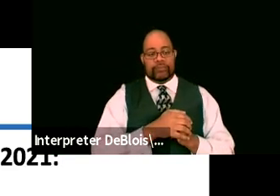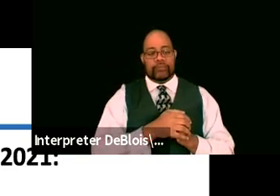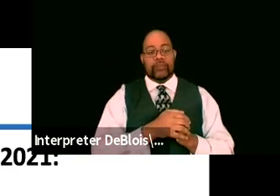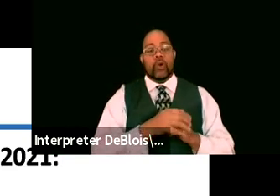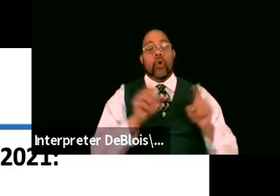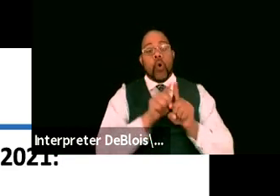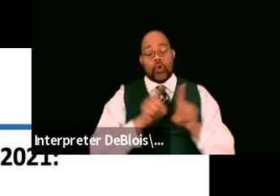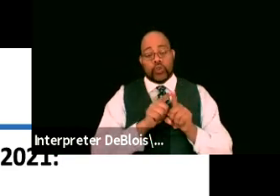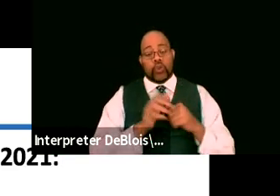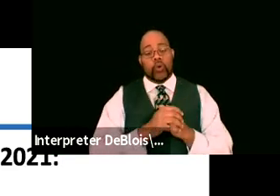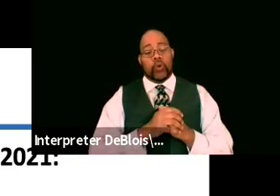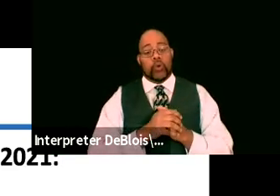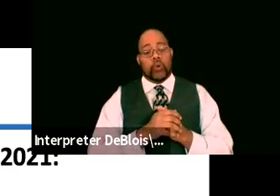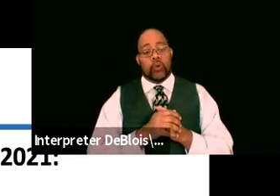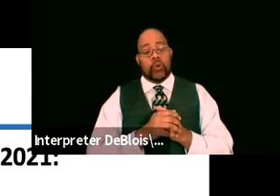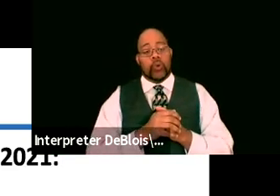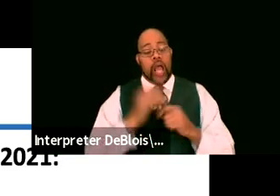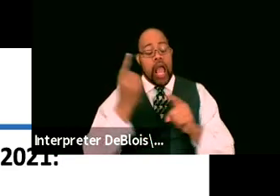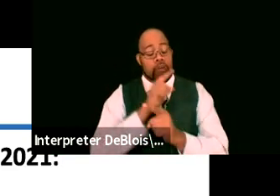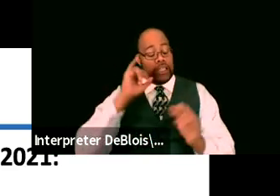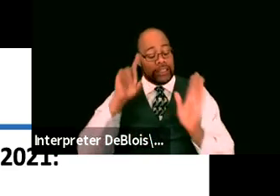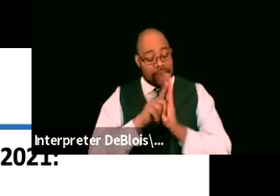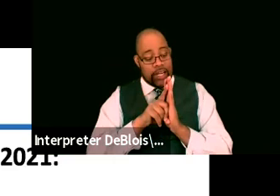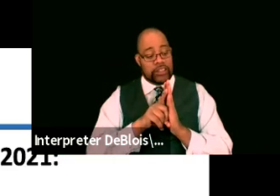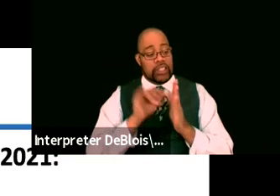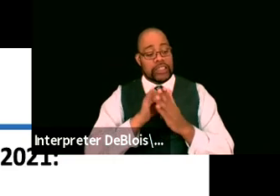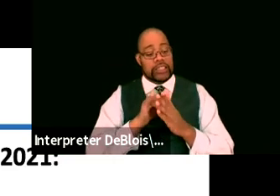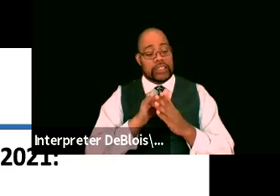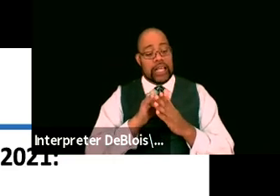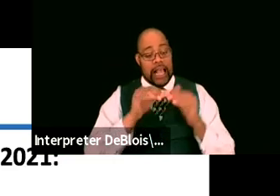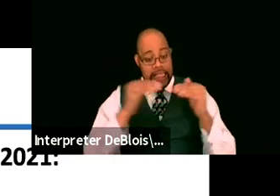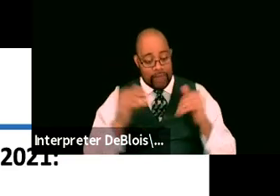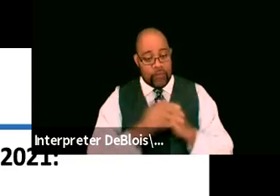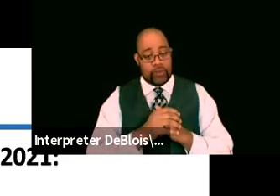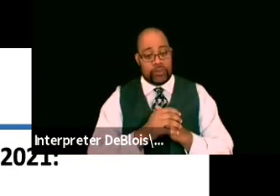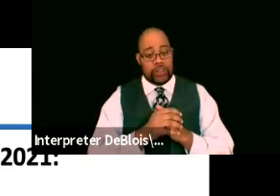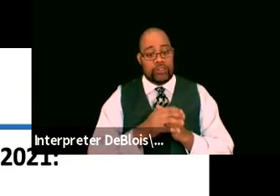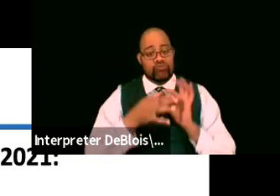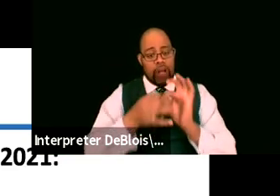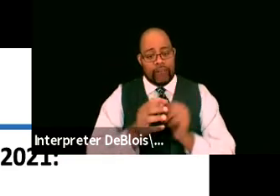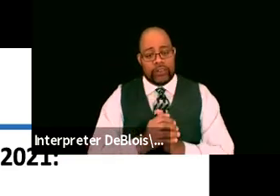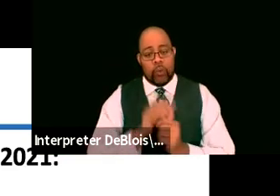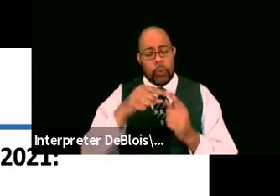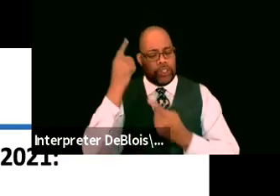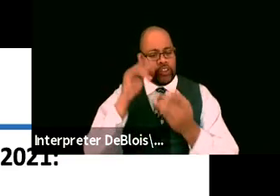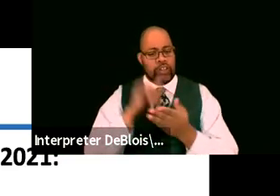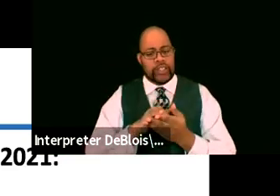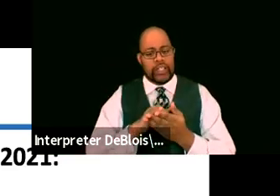Moreover, the accurate identification, at least at the species level, is particularly relevant when you consider